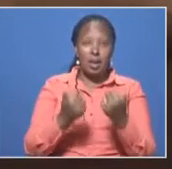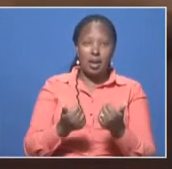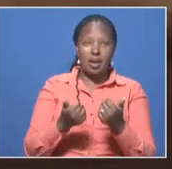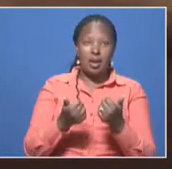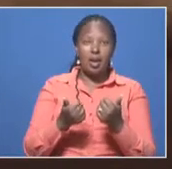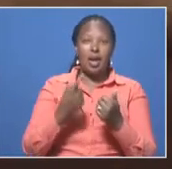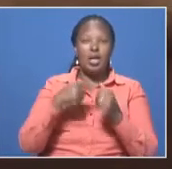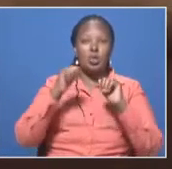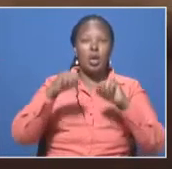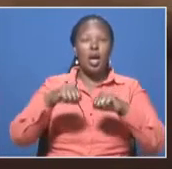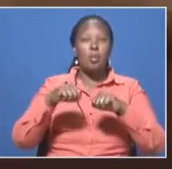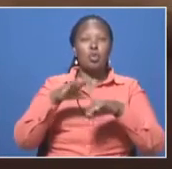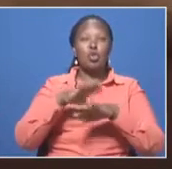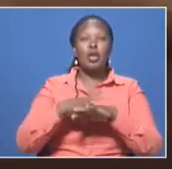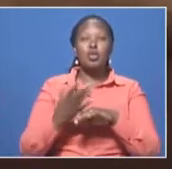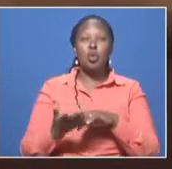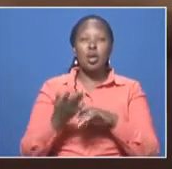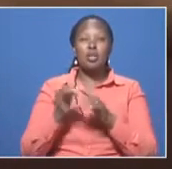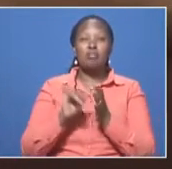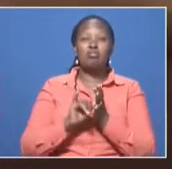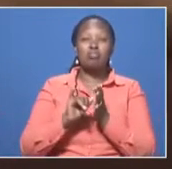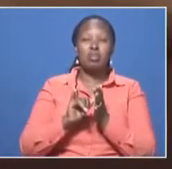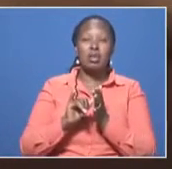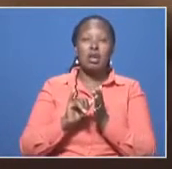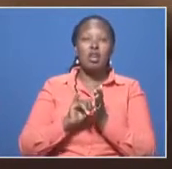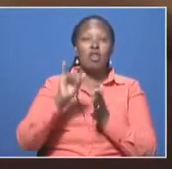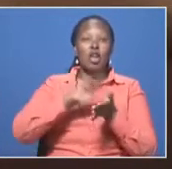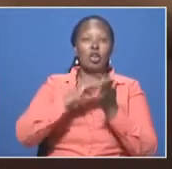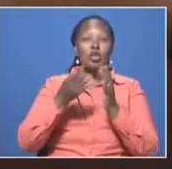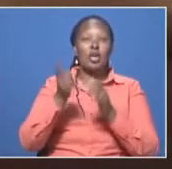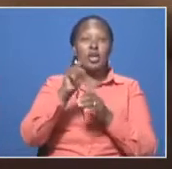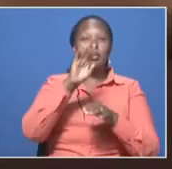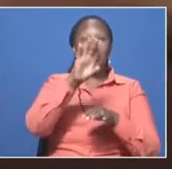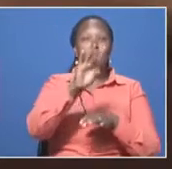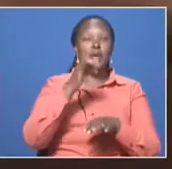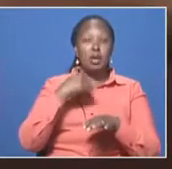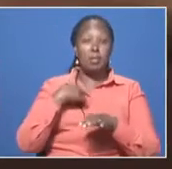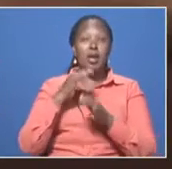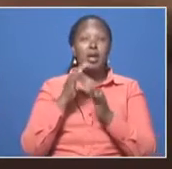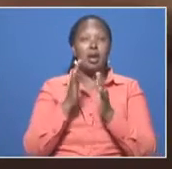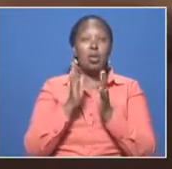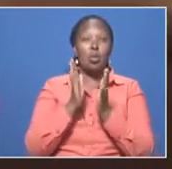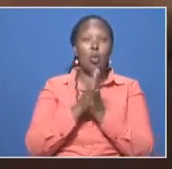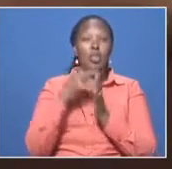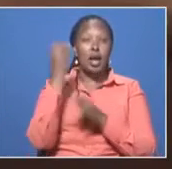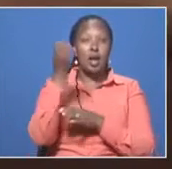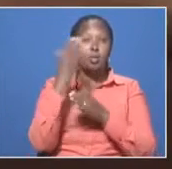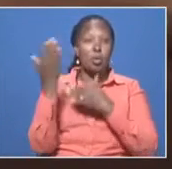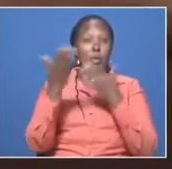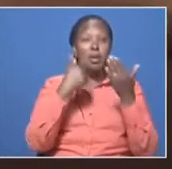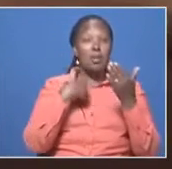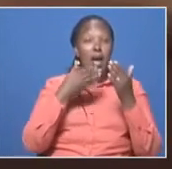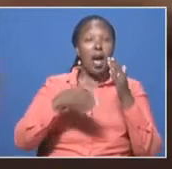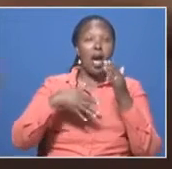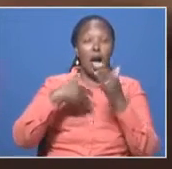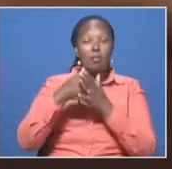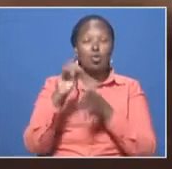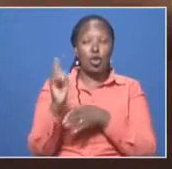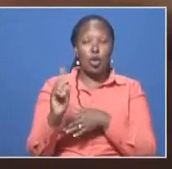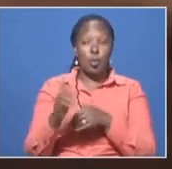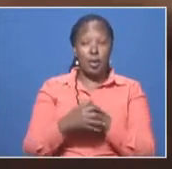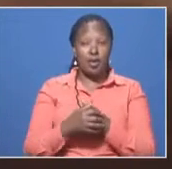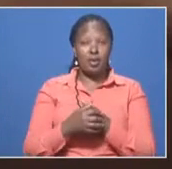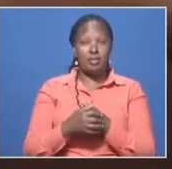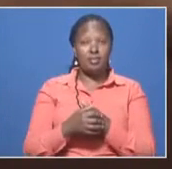we were able to get flying doctors who came to pick me, an air ambulance pick me, bring me over to Nairobi.